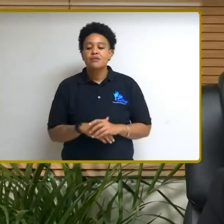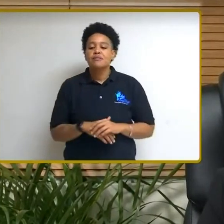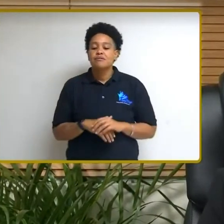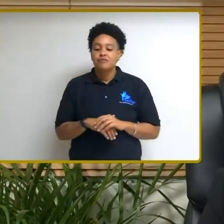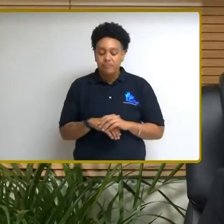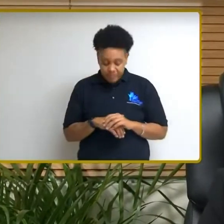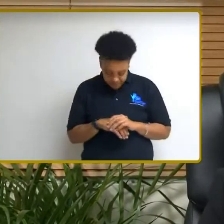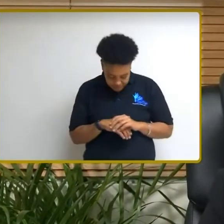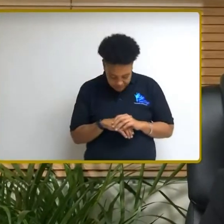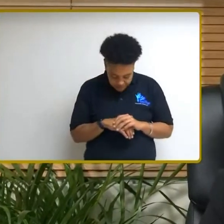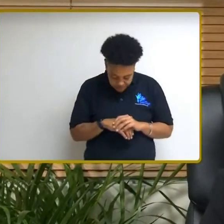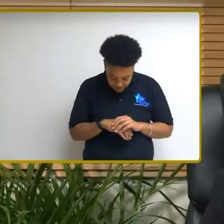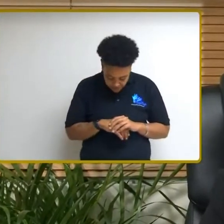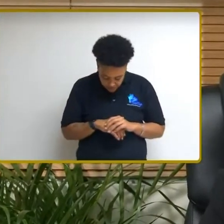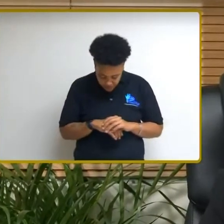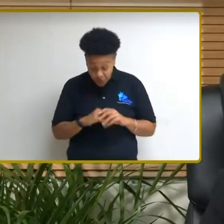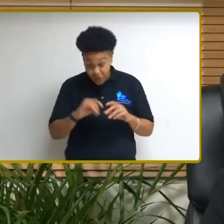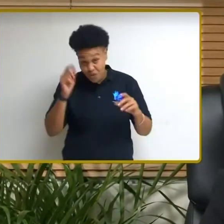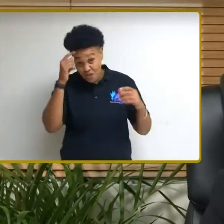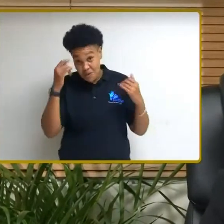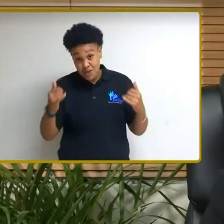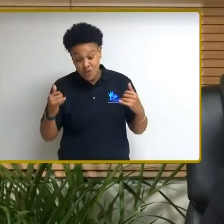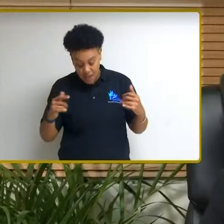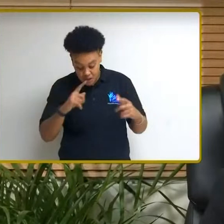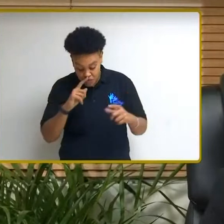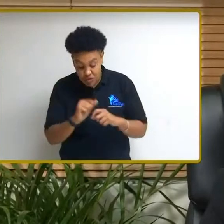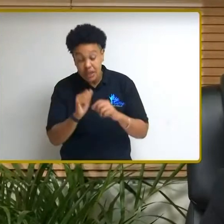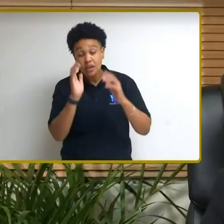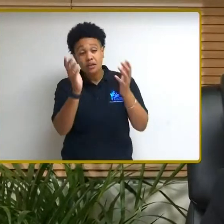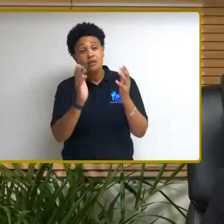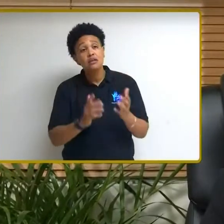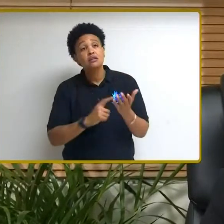The government of the day deliberates